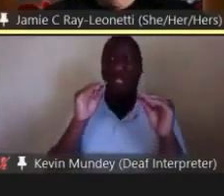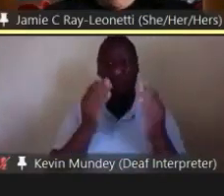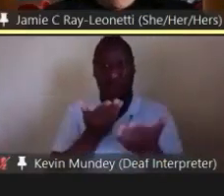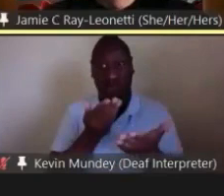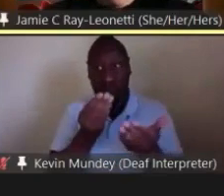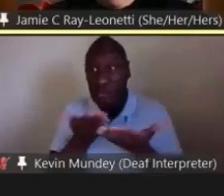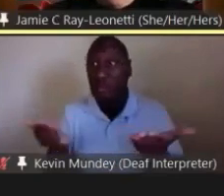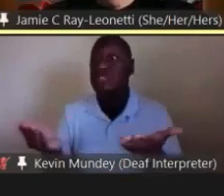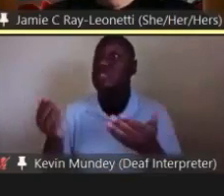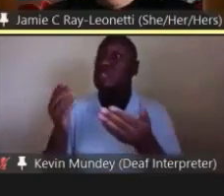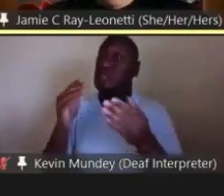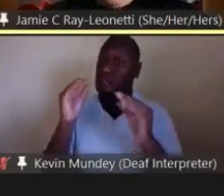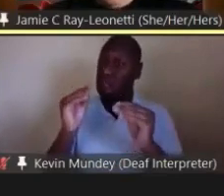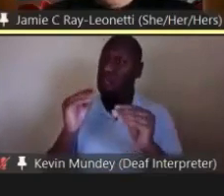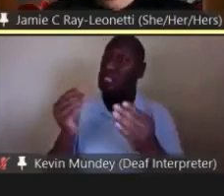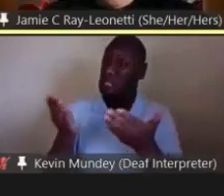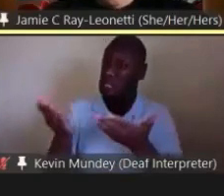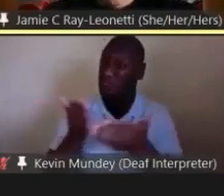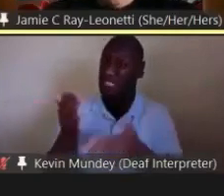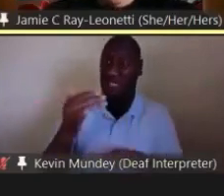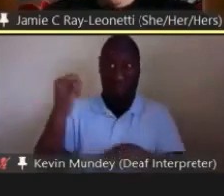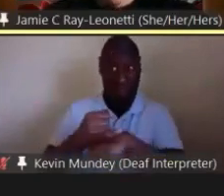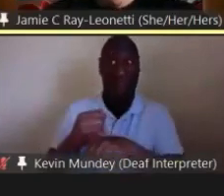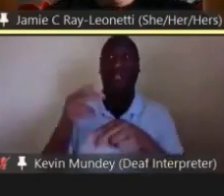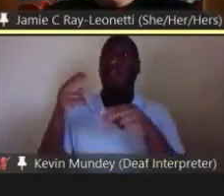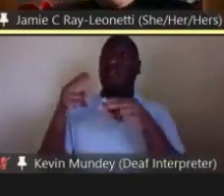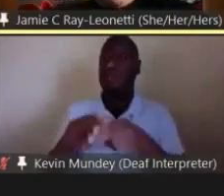Service, also called a USED.